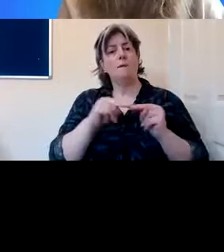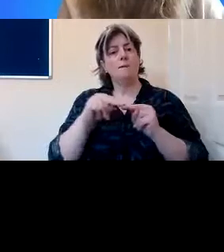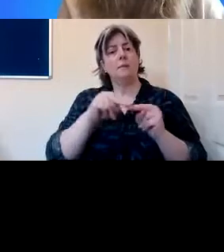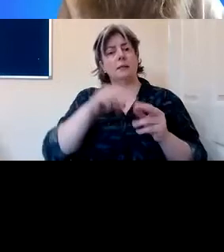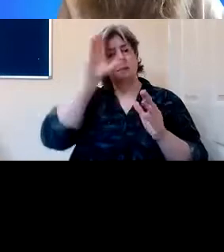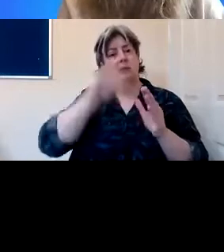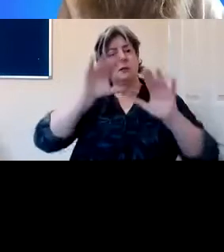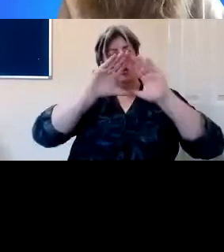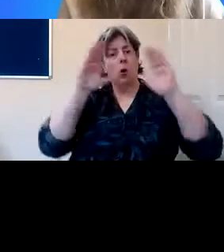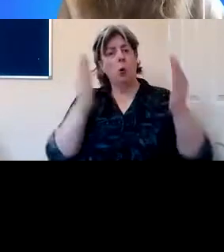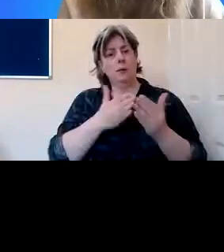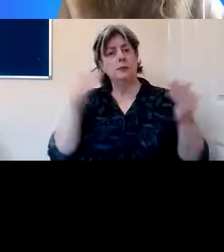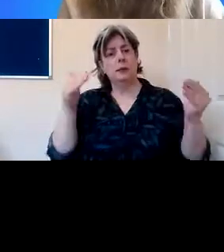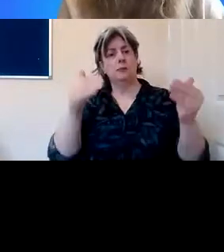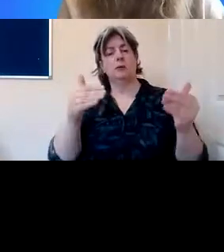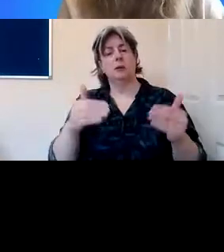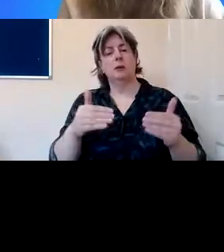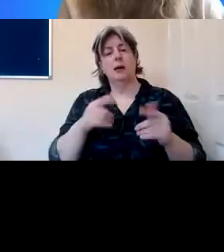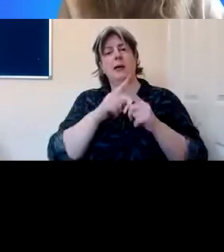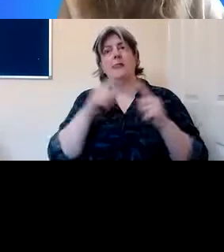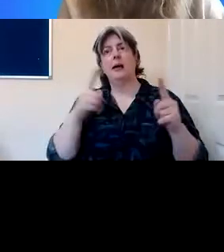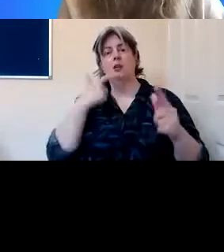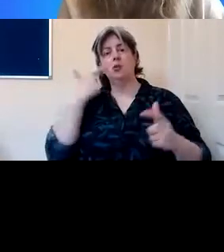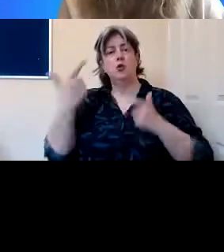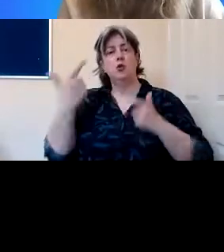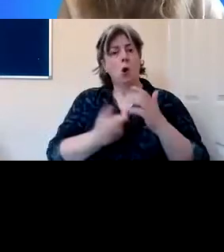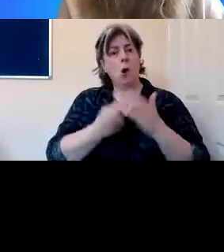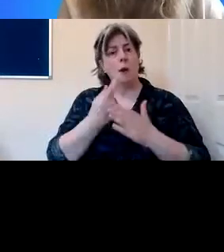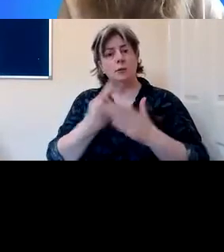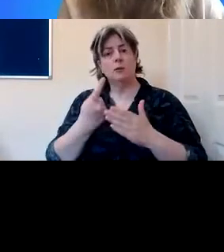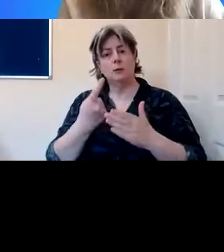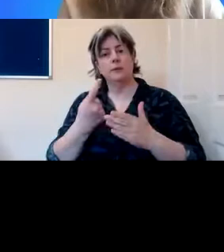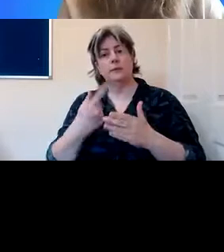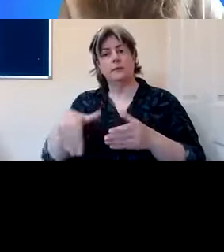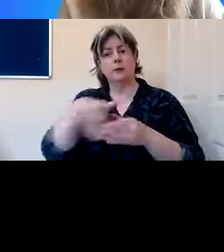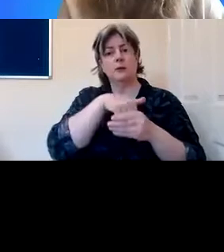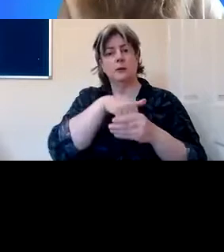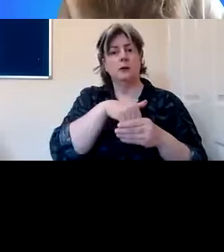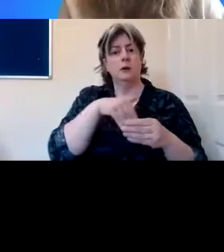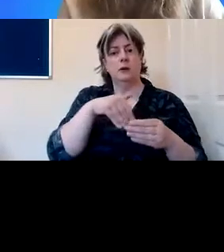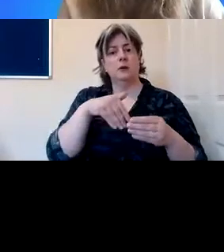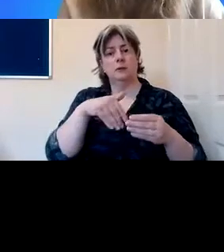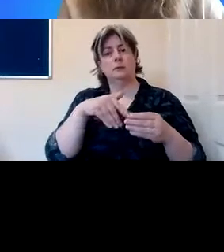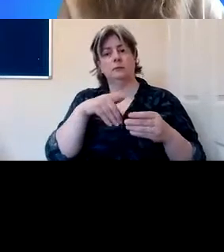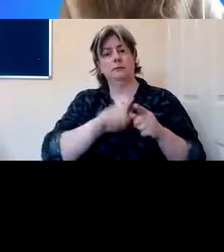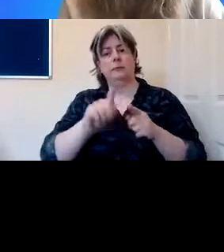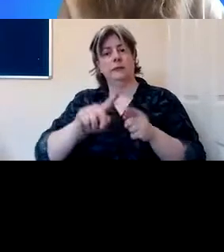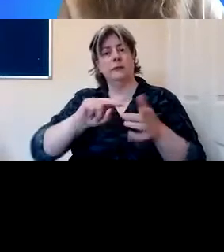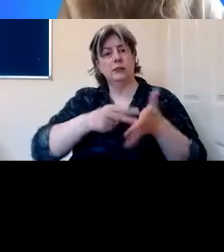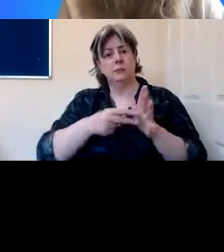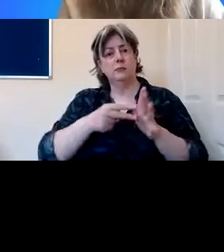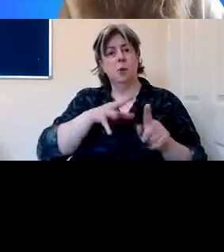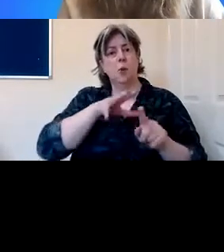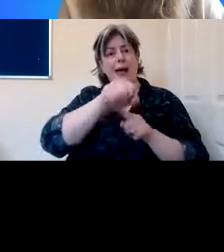approach. And they look for opportunities to involve food schemes and outreach to families to